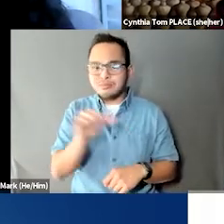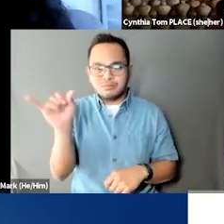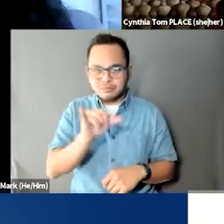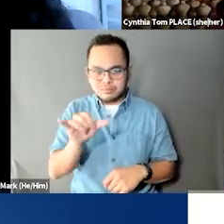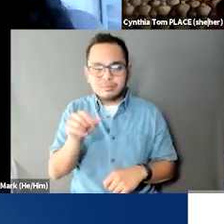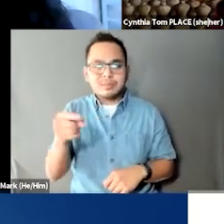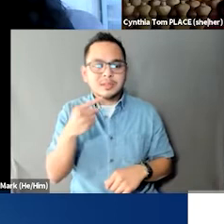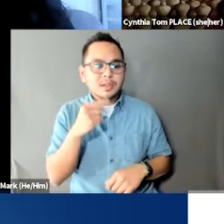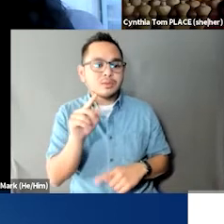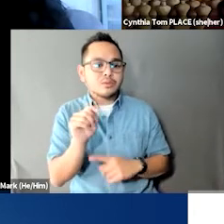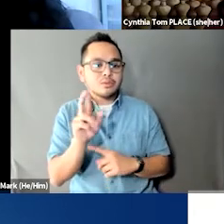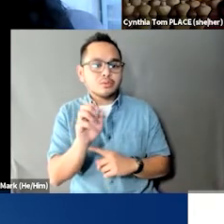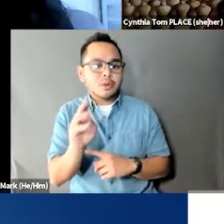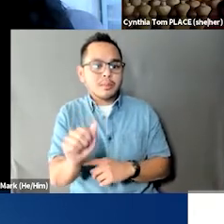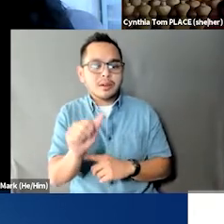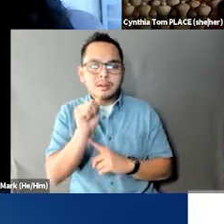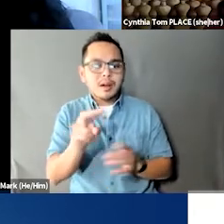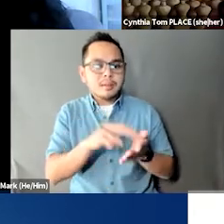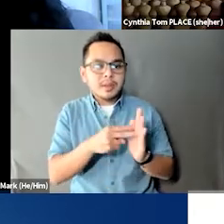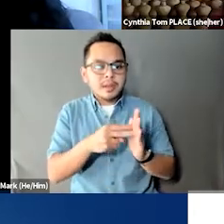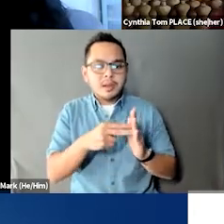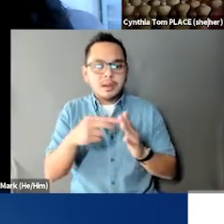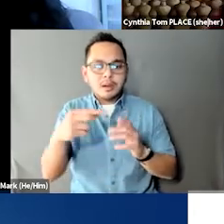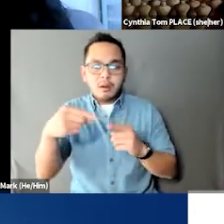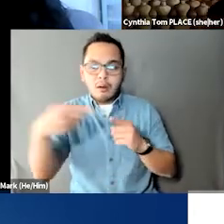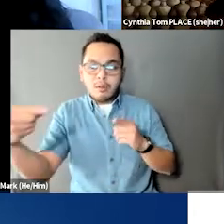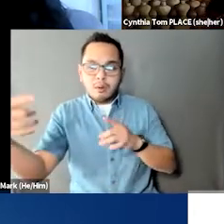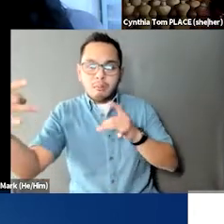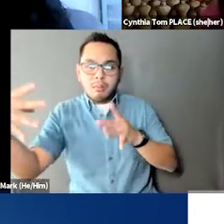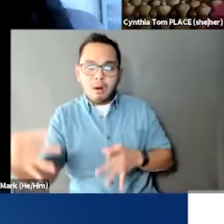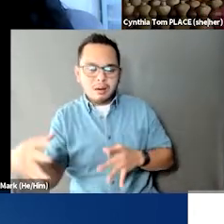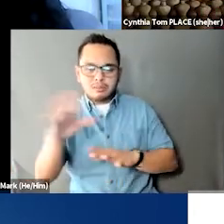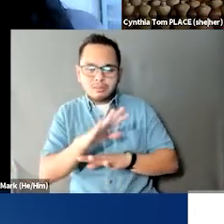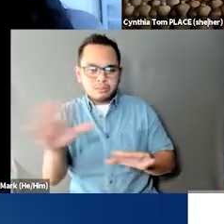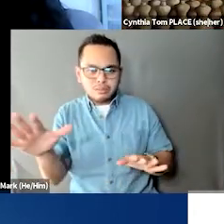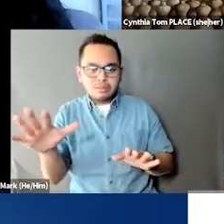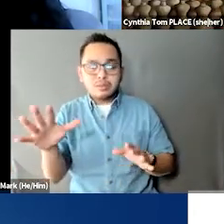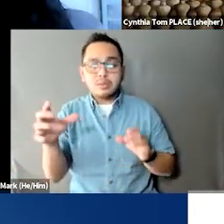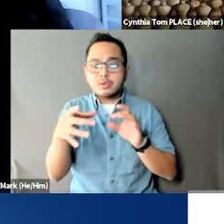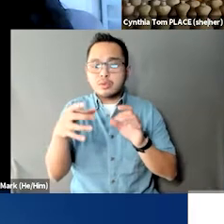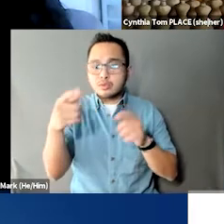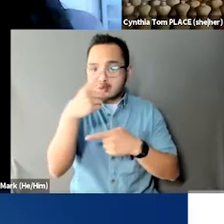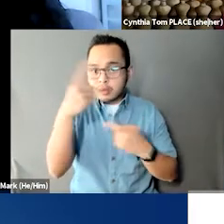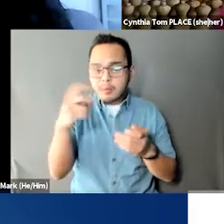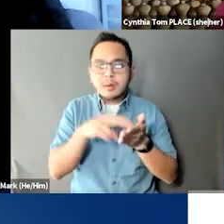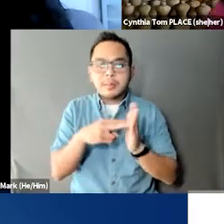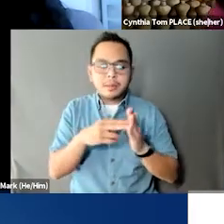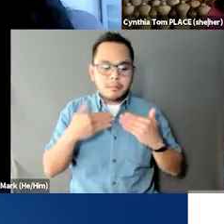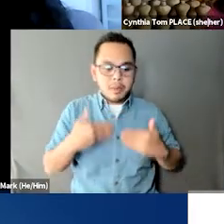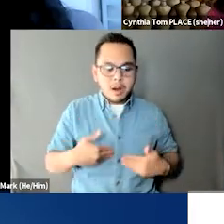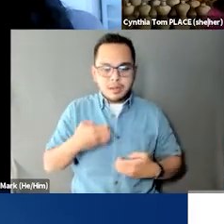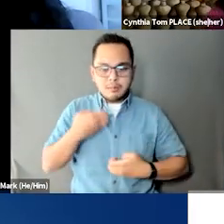is not terrible things that happen from the other side. That's traumatic. Trauma is the separation from the body and